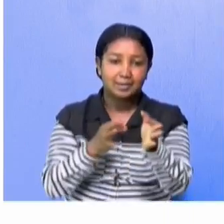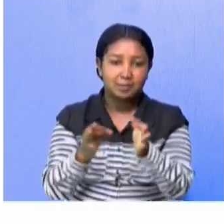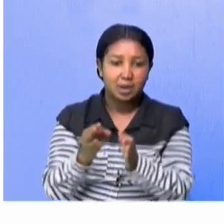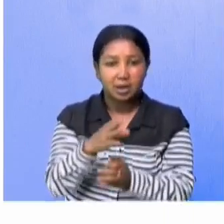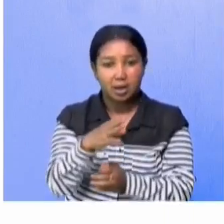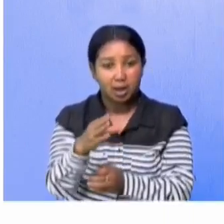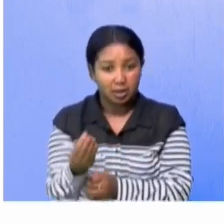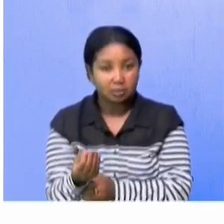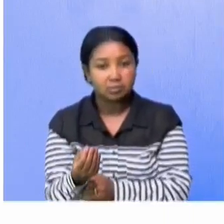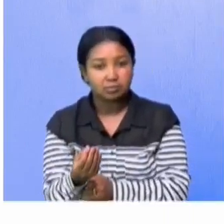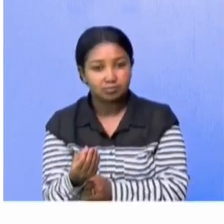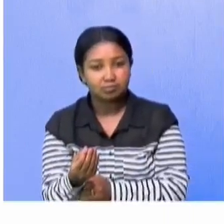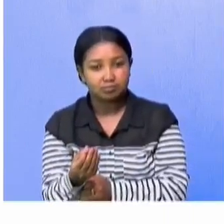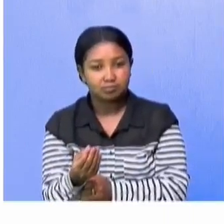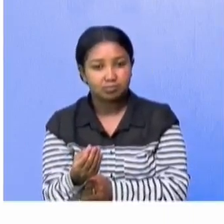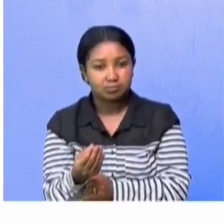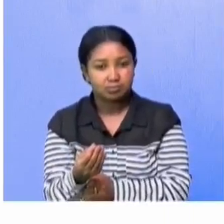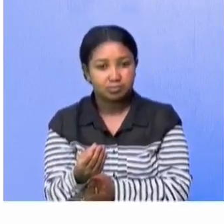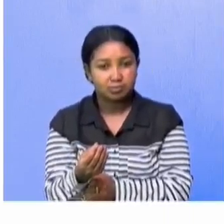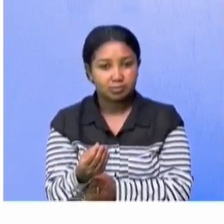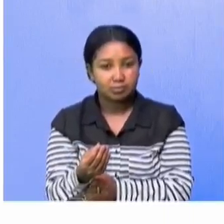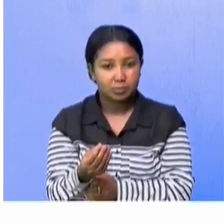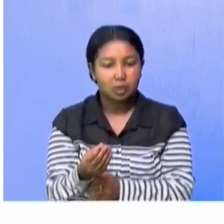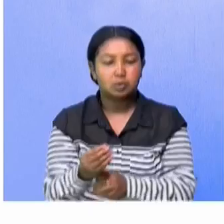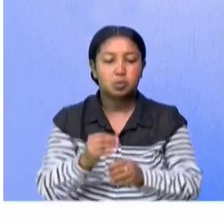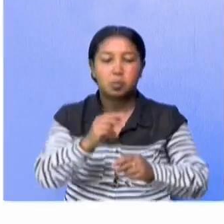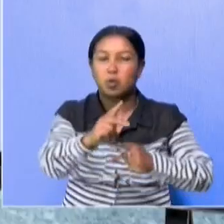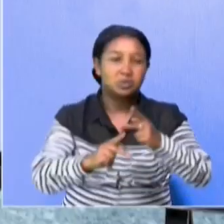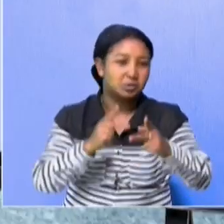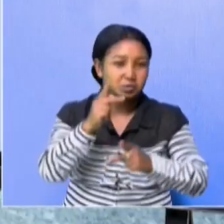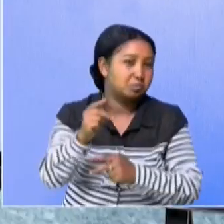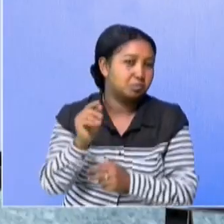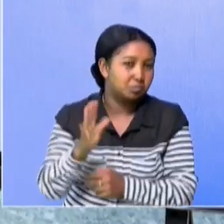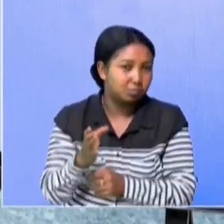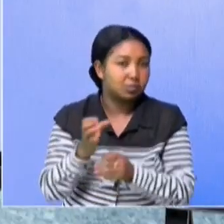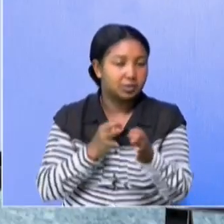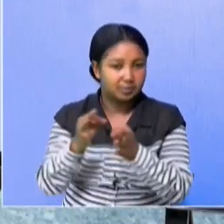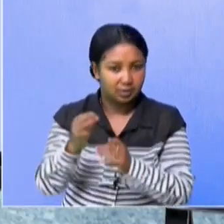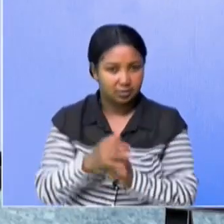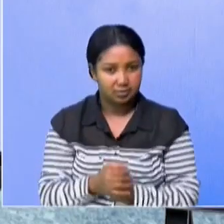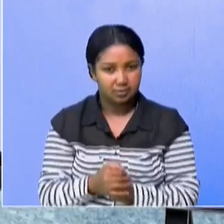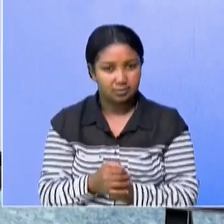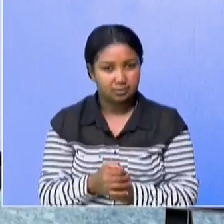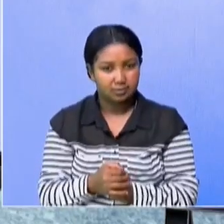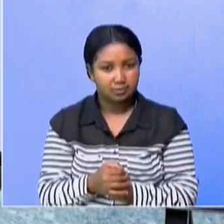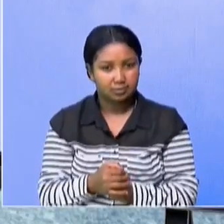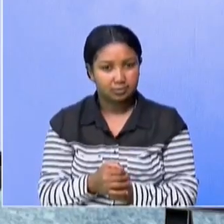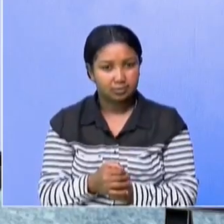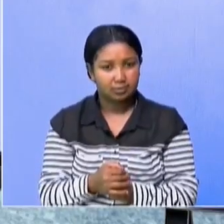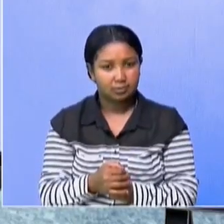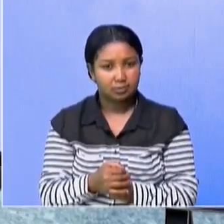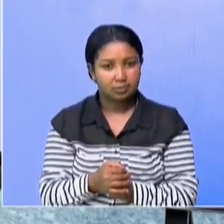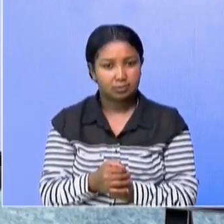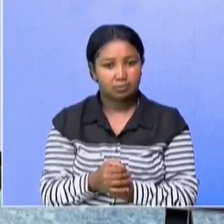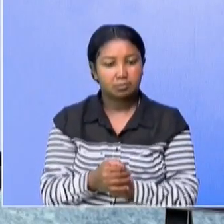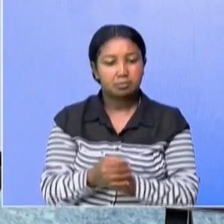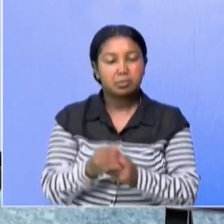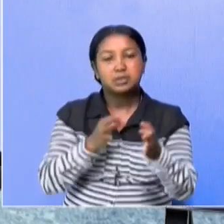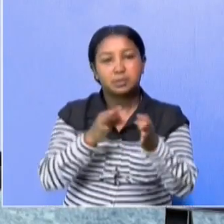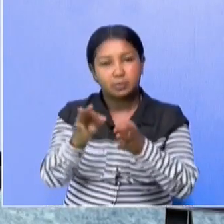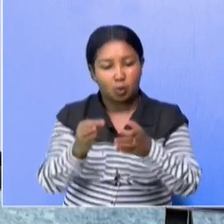And if you like to tell about the process, explain means that just telling the order